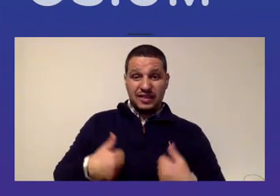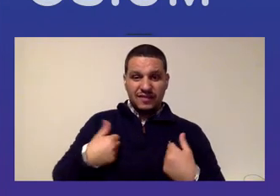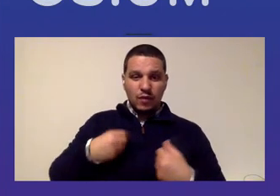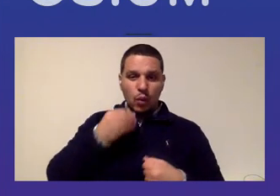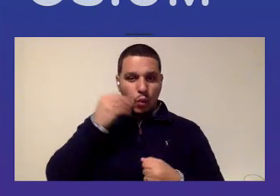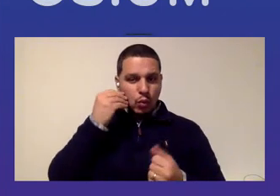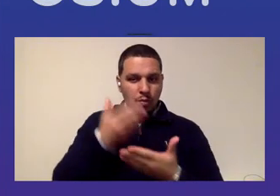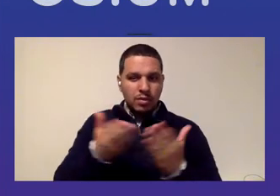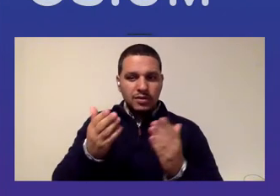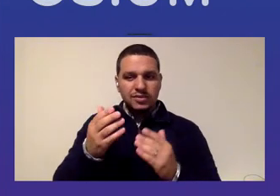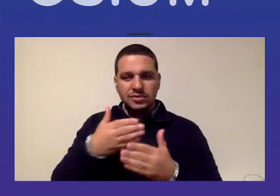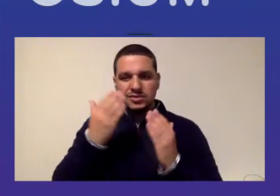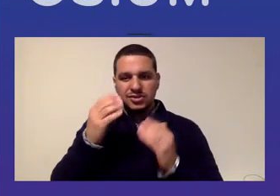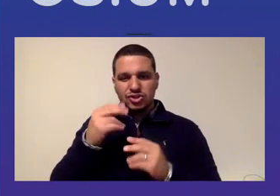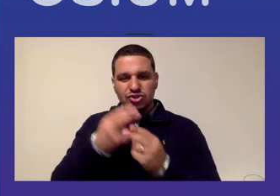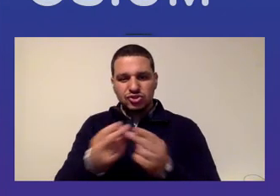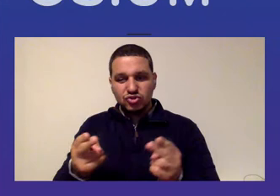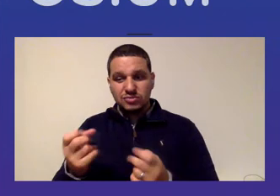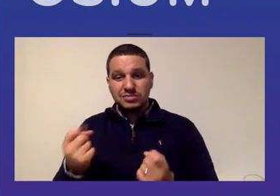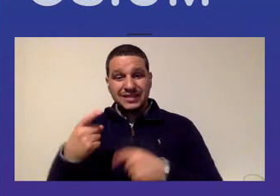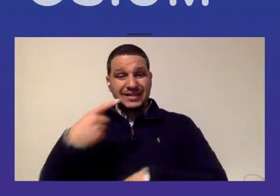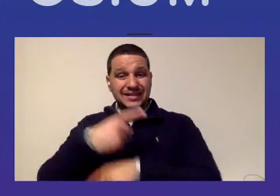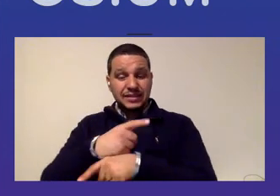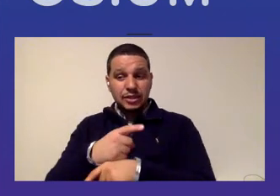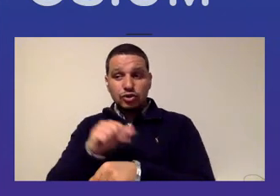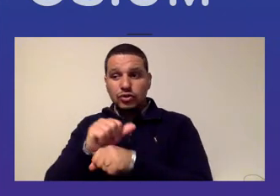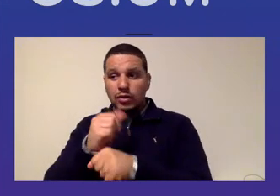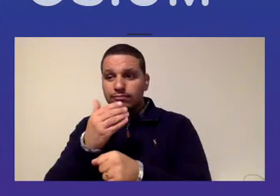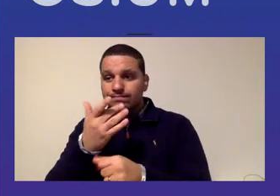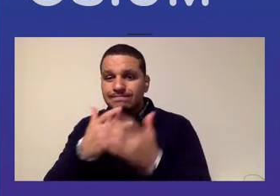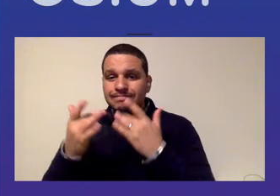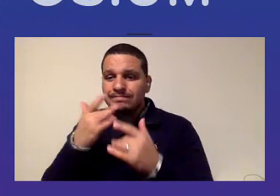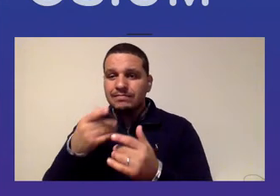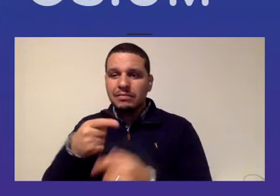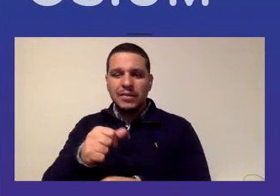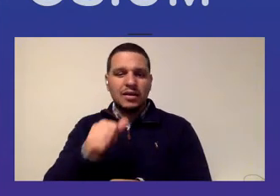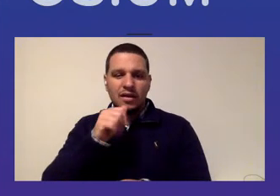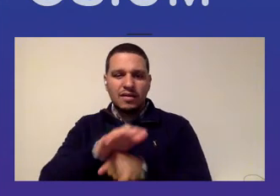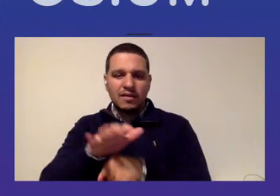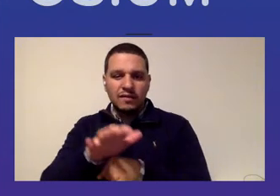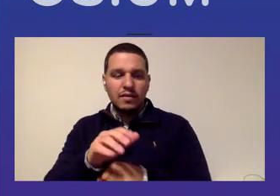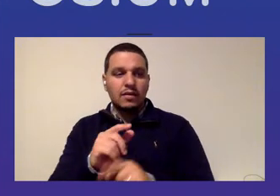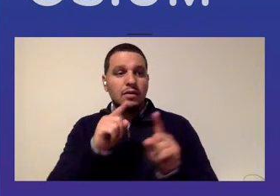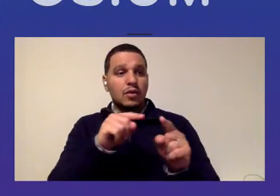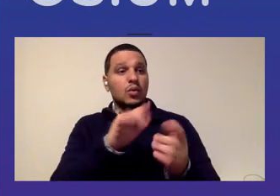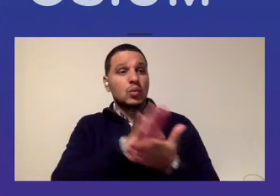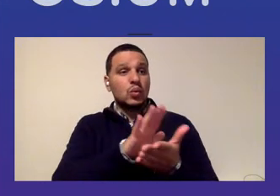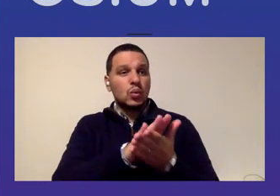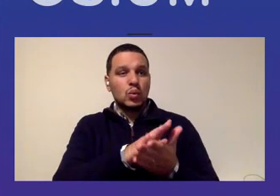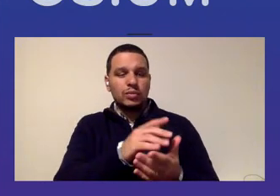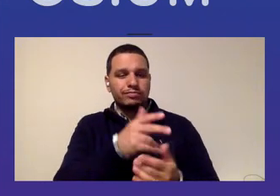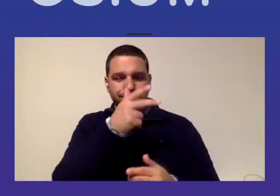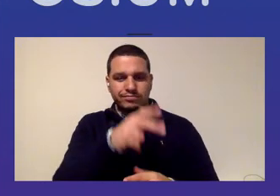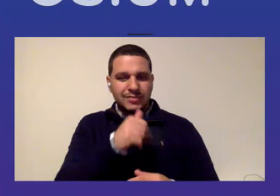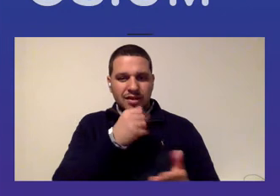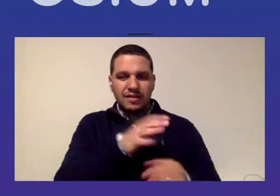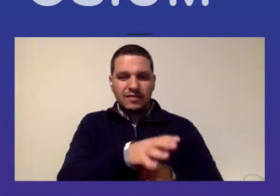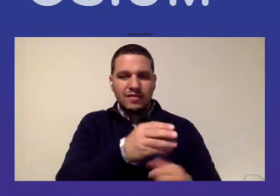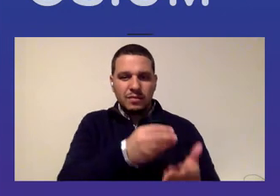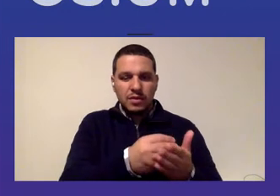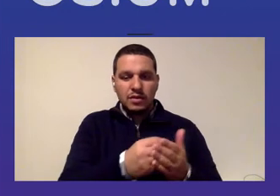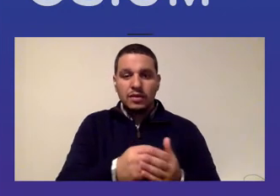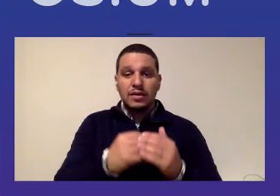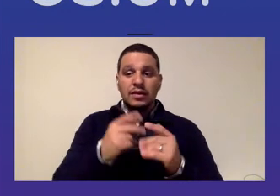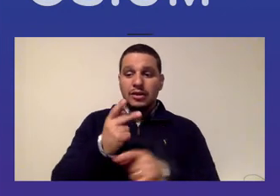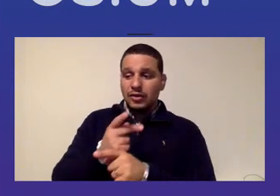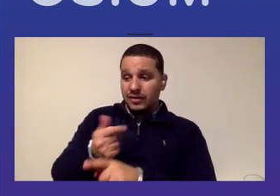their days working in jobs that paid too little for their labor, attending underfunded schools, and caring for their own and others'